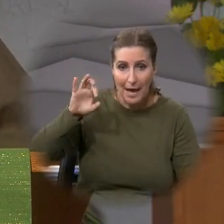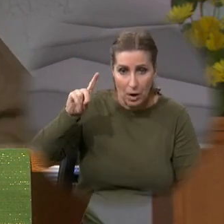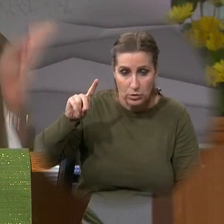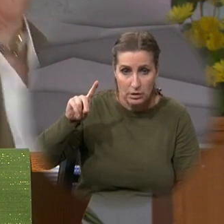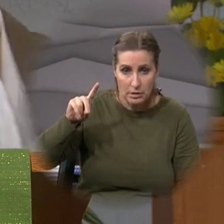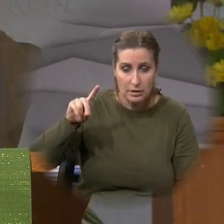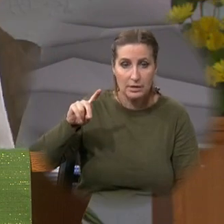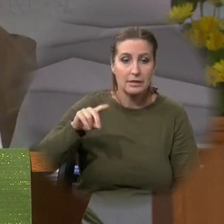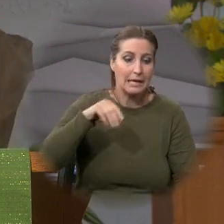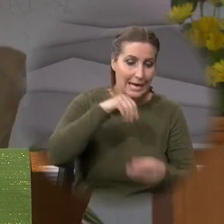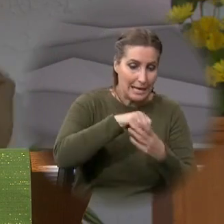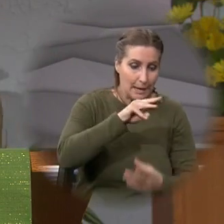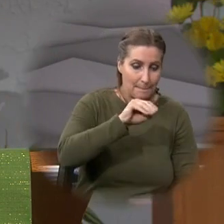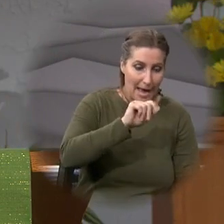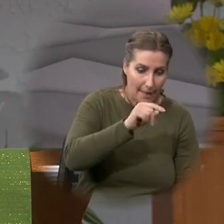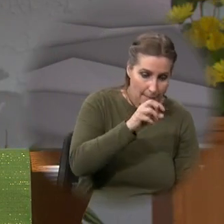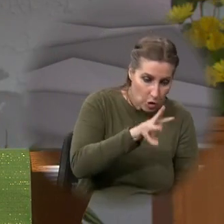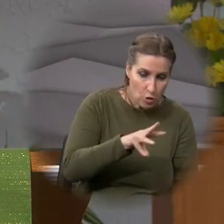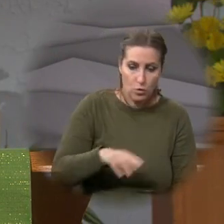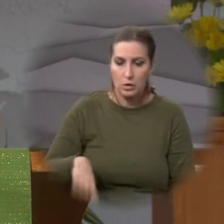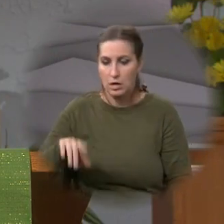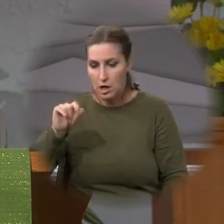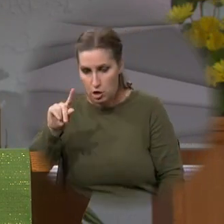also in Luke. But listen to it.